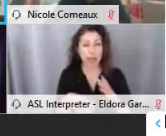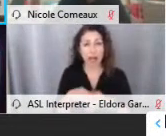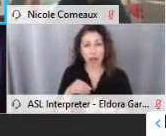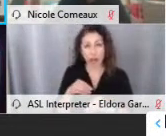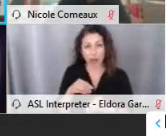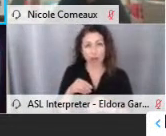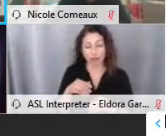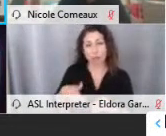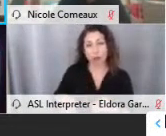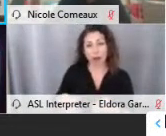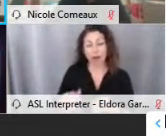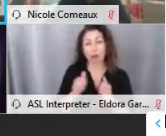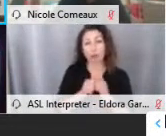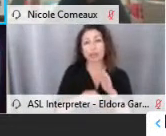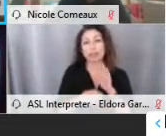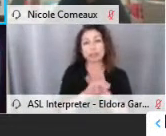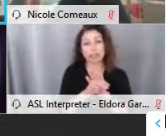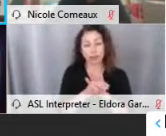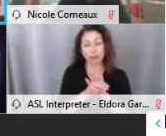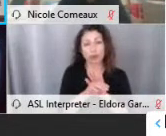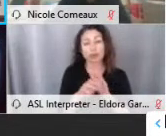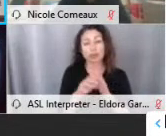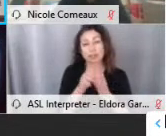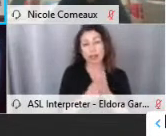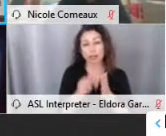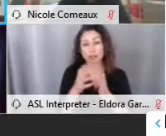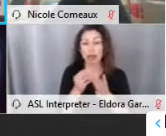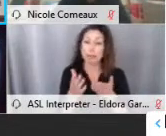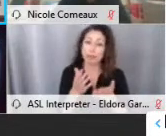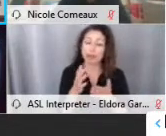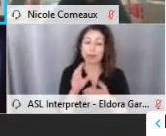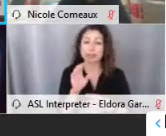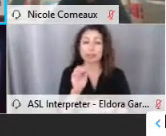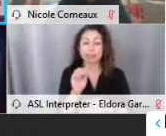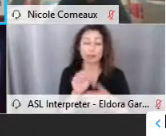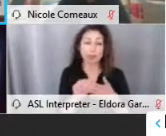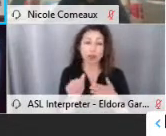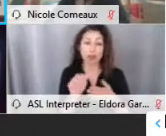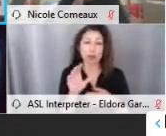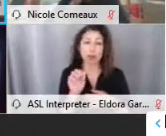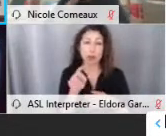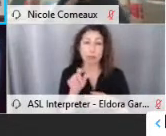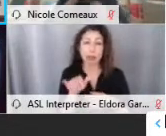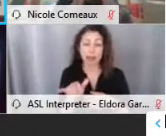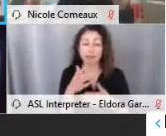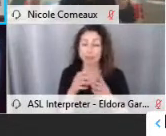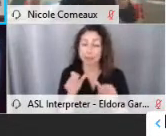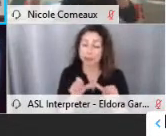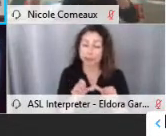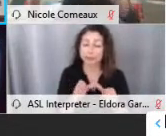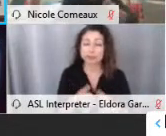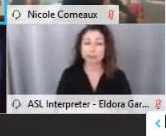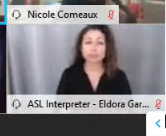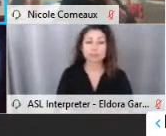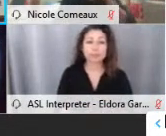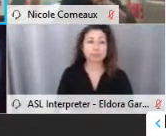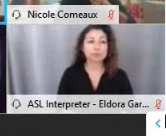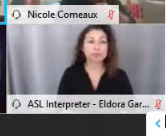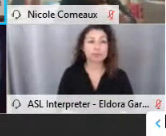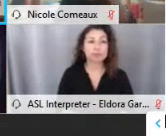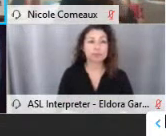with a $0 deductible and maybe some $0 copays in certain areas.